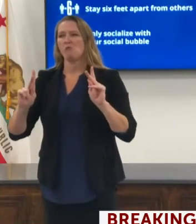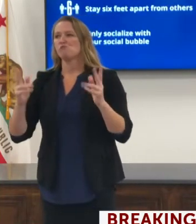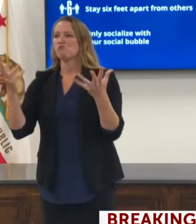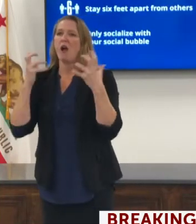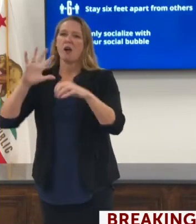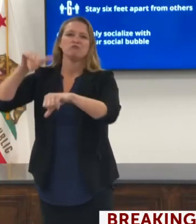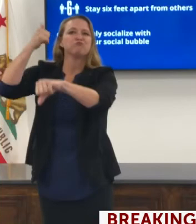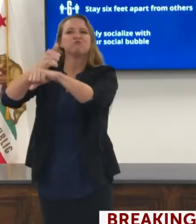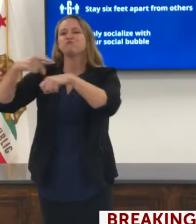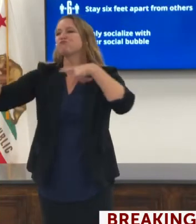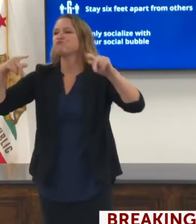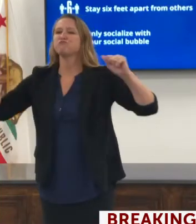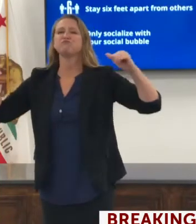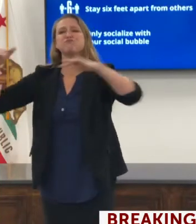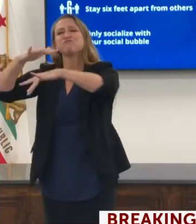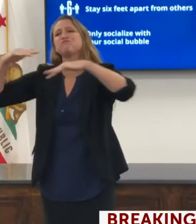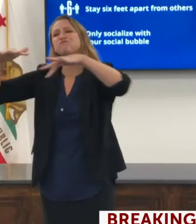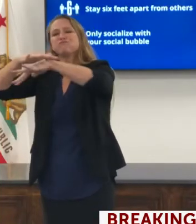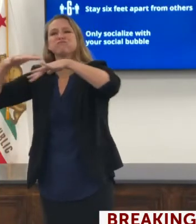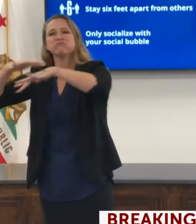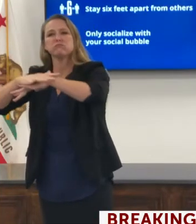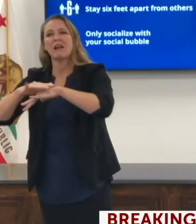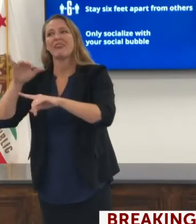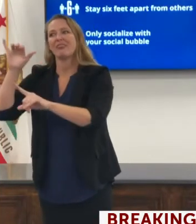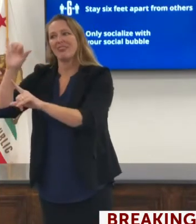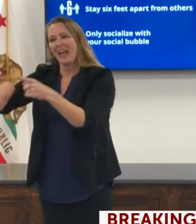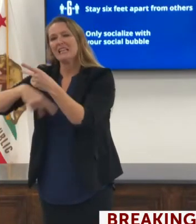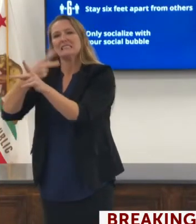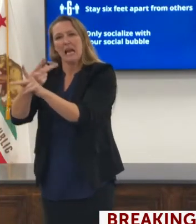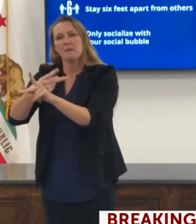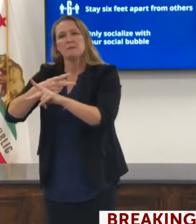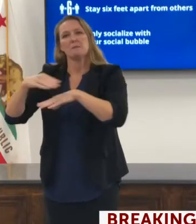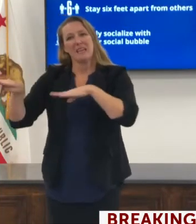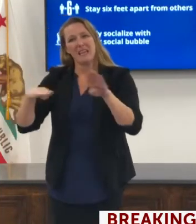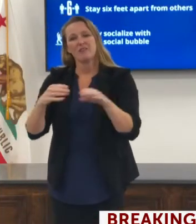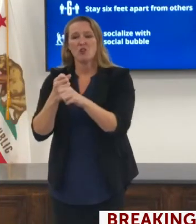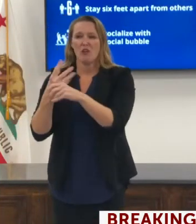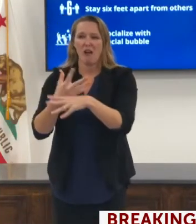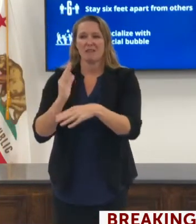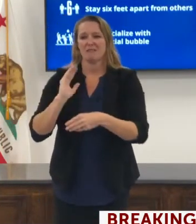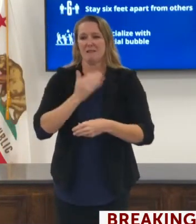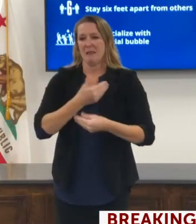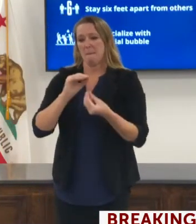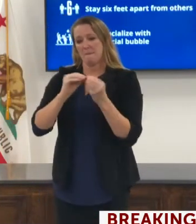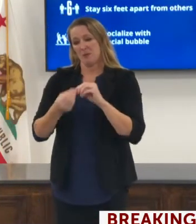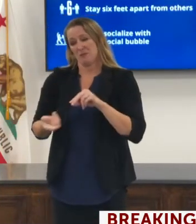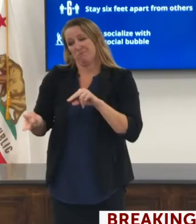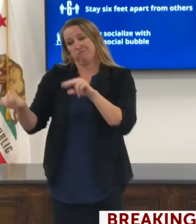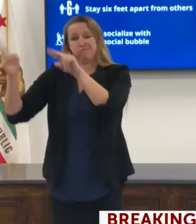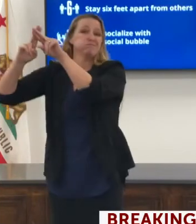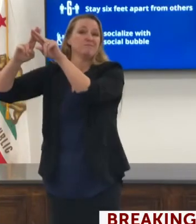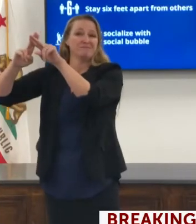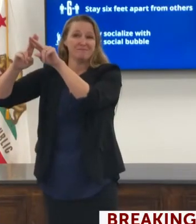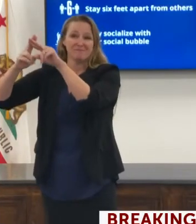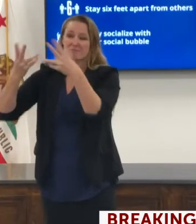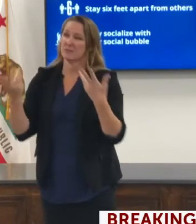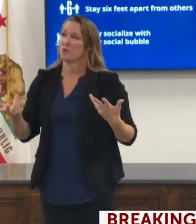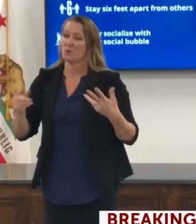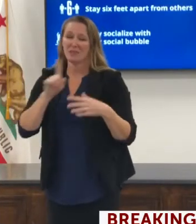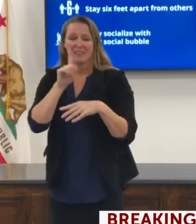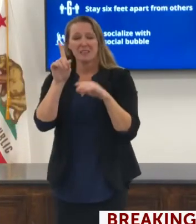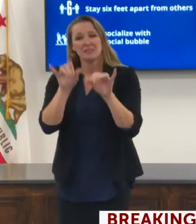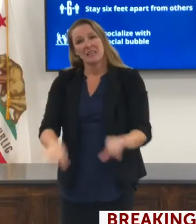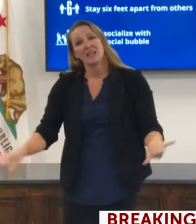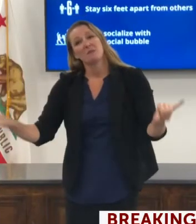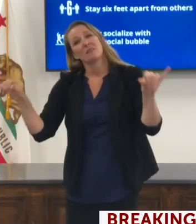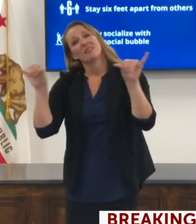conditions that are going to keep us having these higher numbers of cases. So I continue to say the same things over and over again to